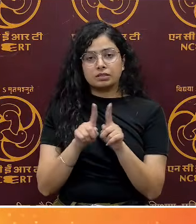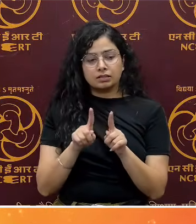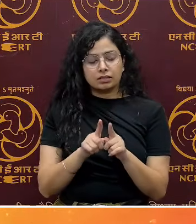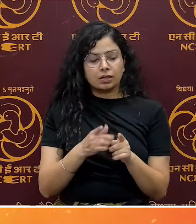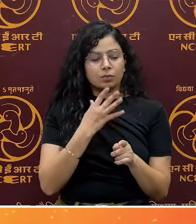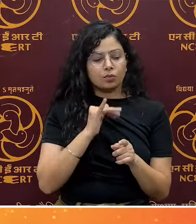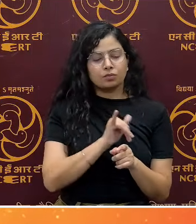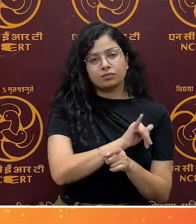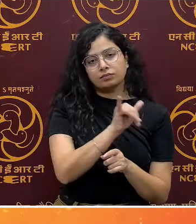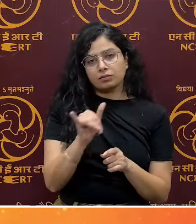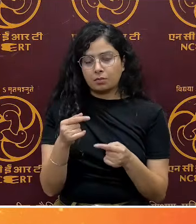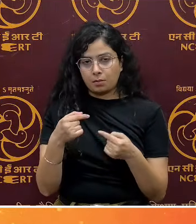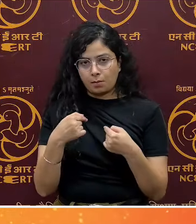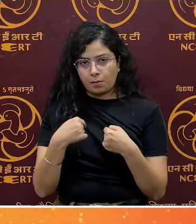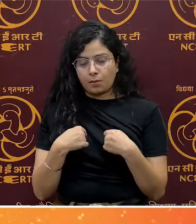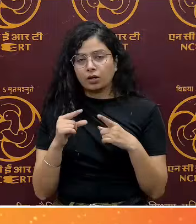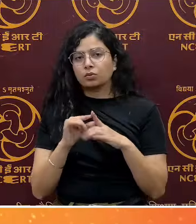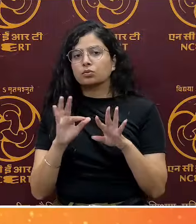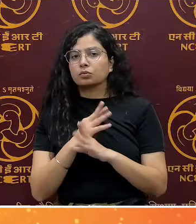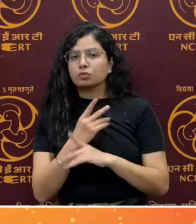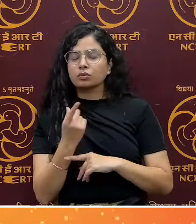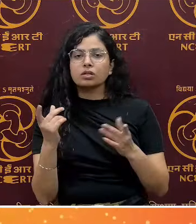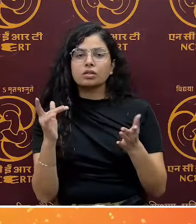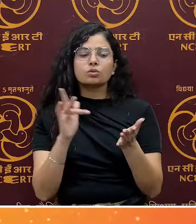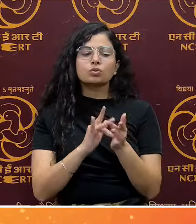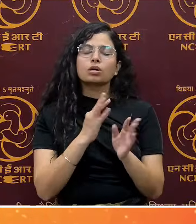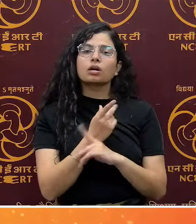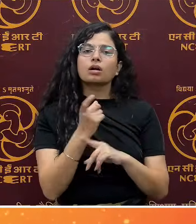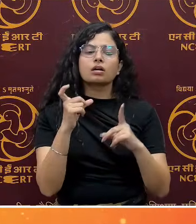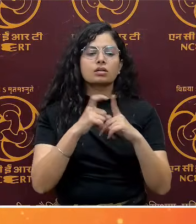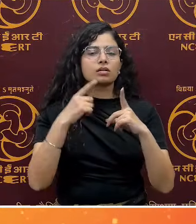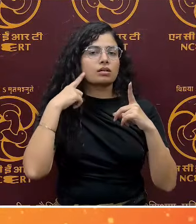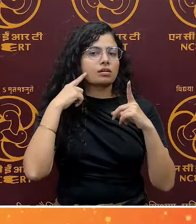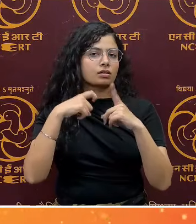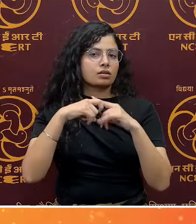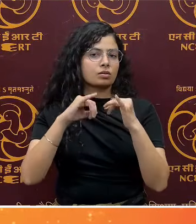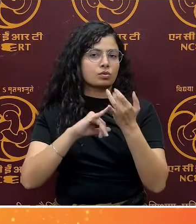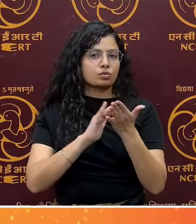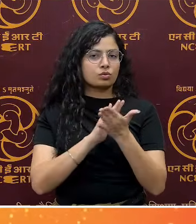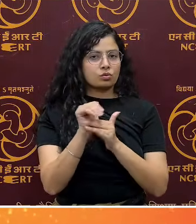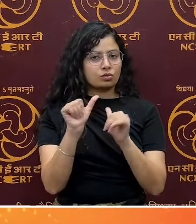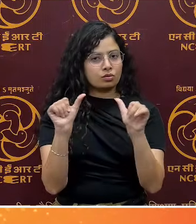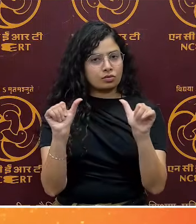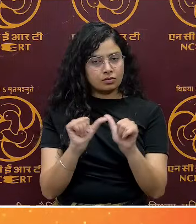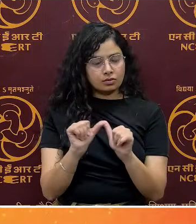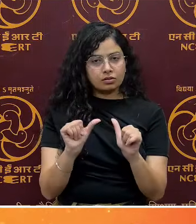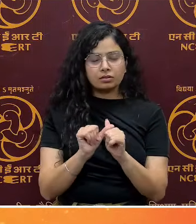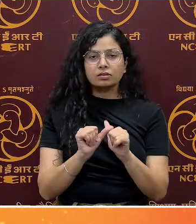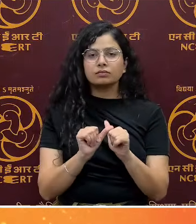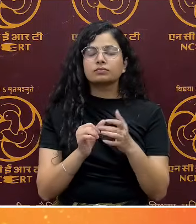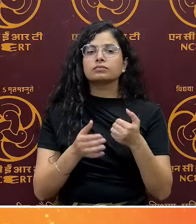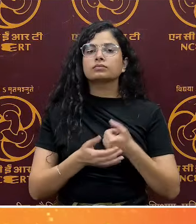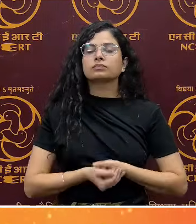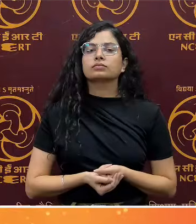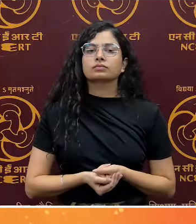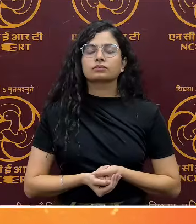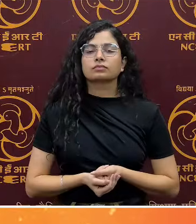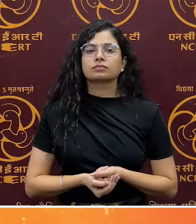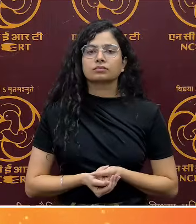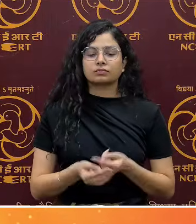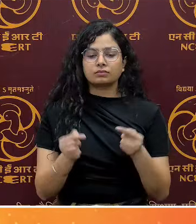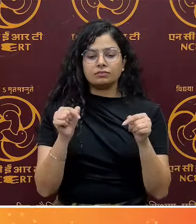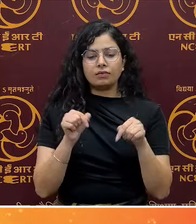I would like to take you on Diksha portal. Sure, sir. Let us go to the browser. Here you can write